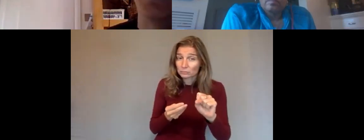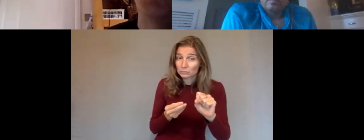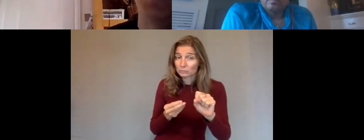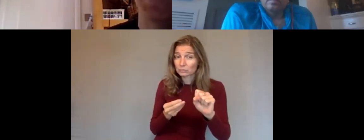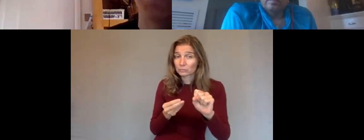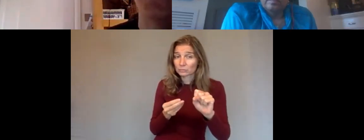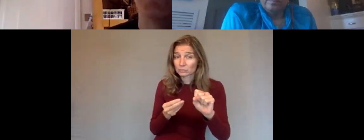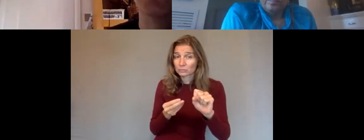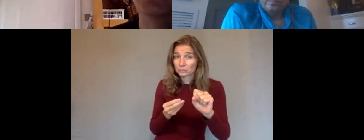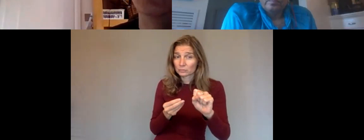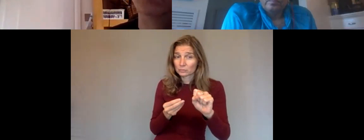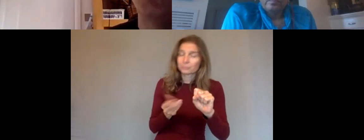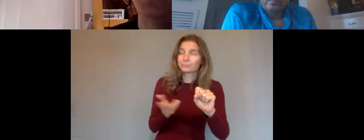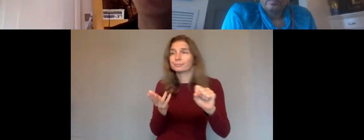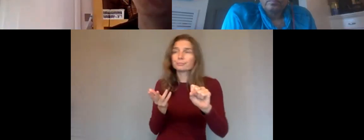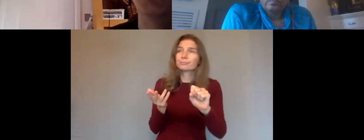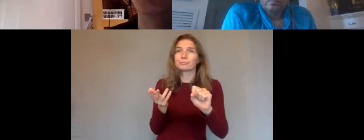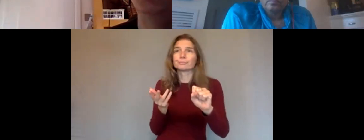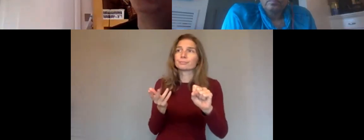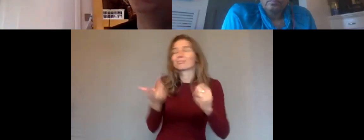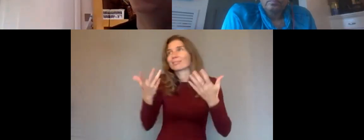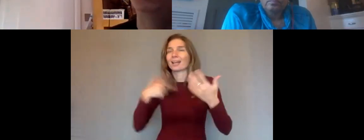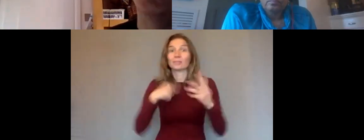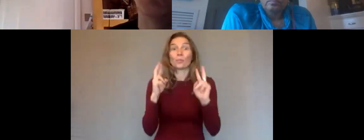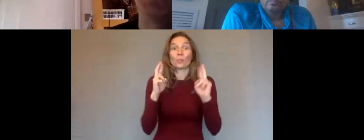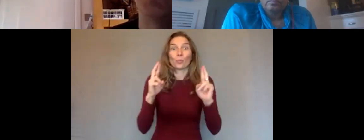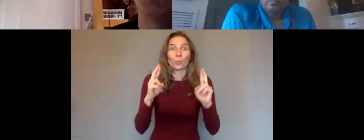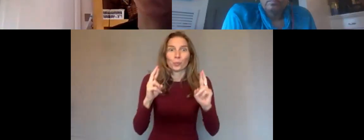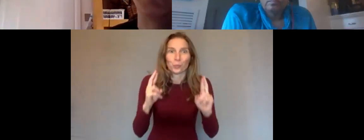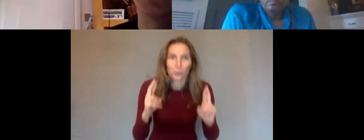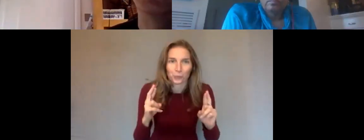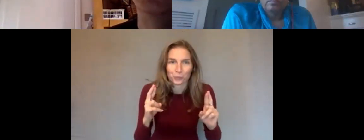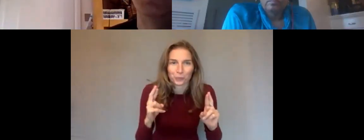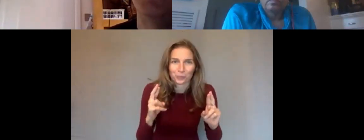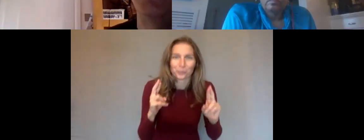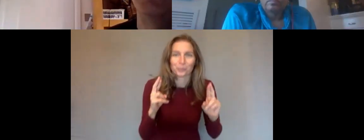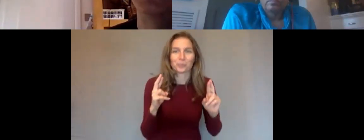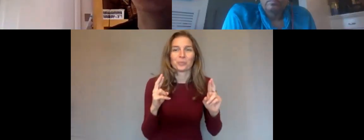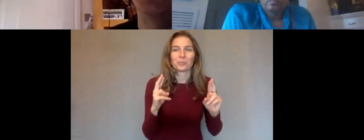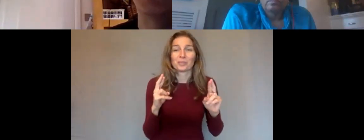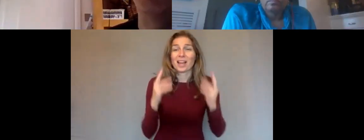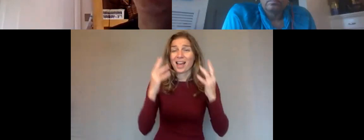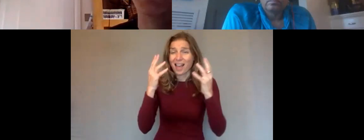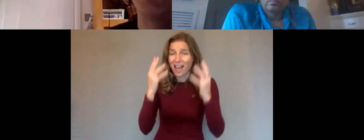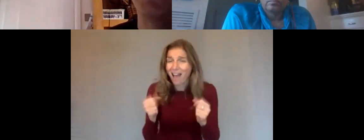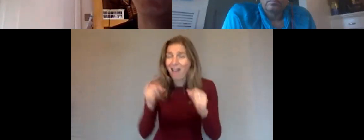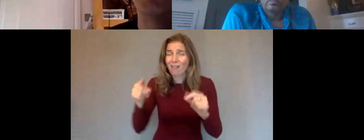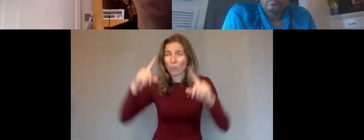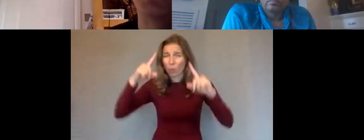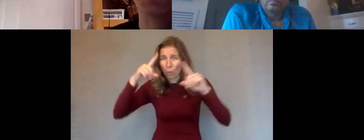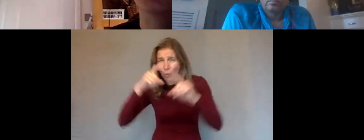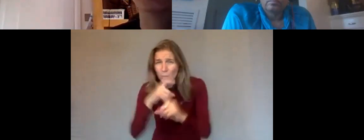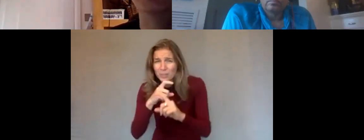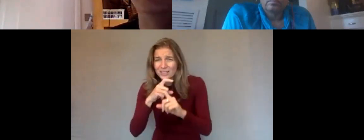the hope, I guess, that those people with the more complex disabilities, in theory, should have a bigger slice